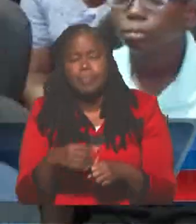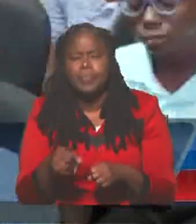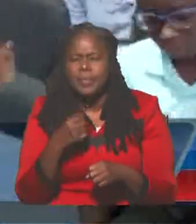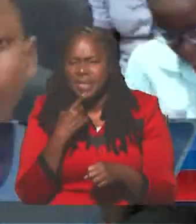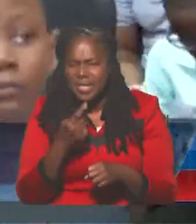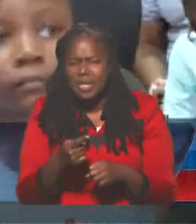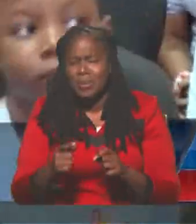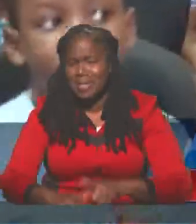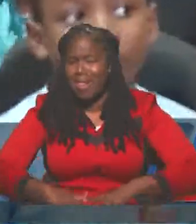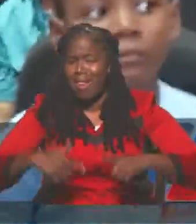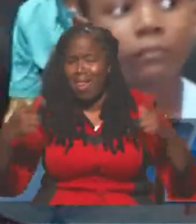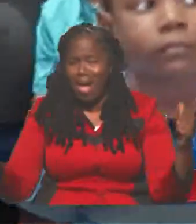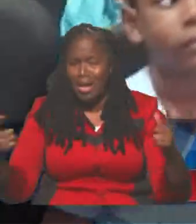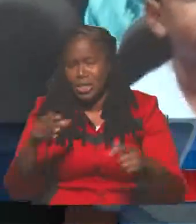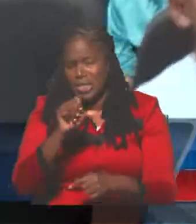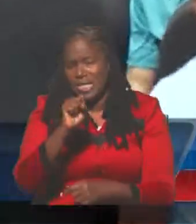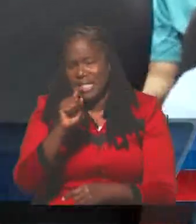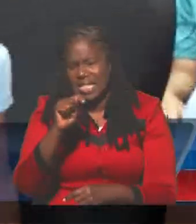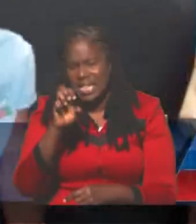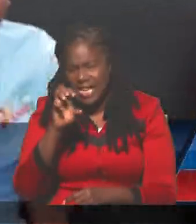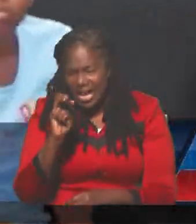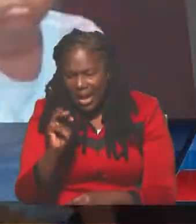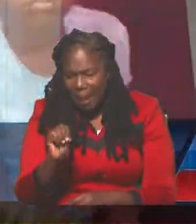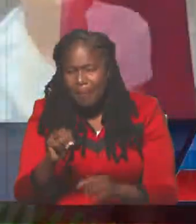largest STEM camp in Tobago.